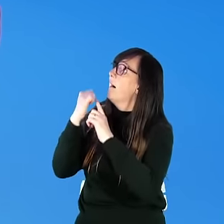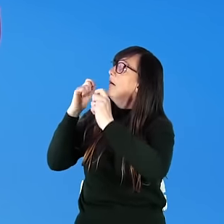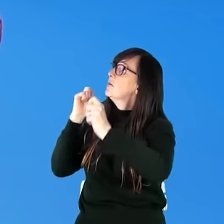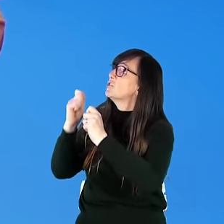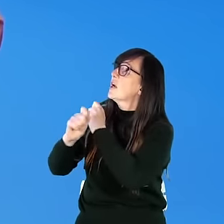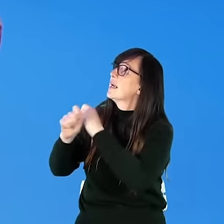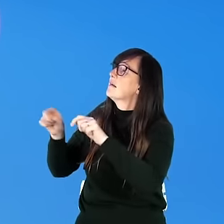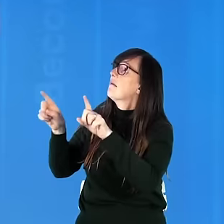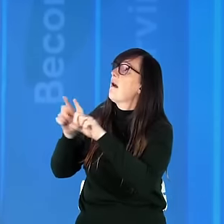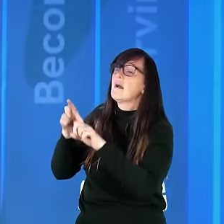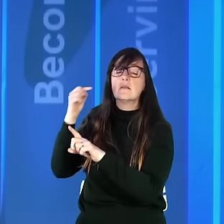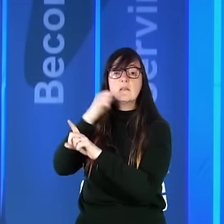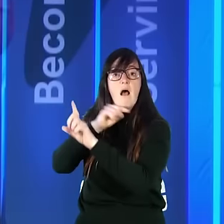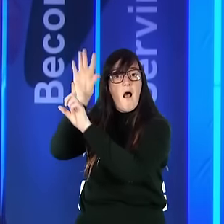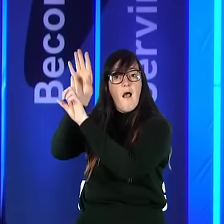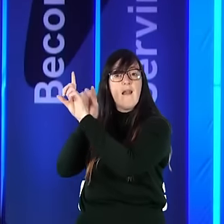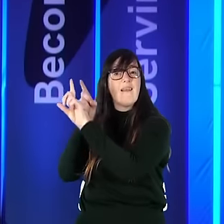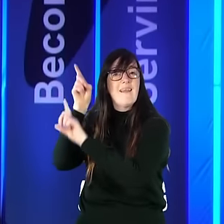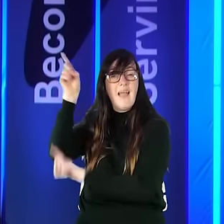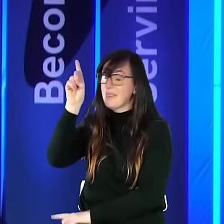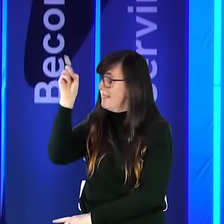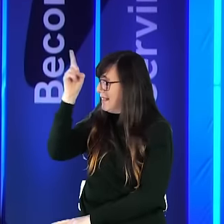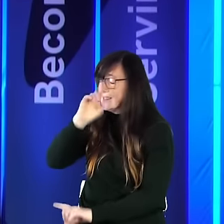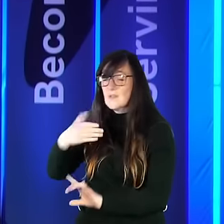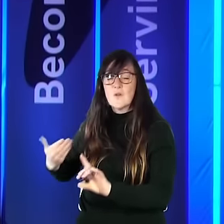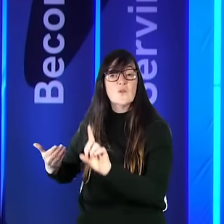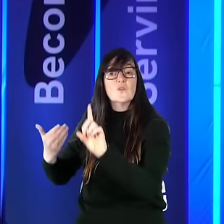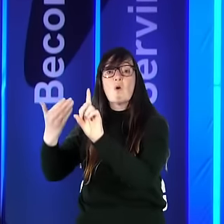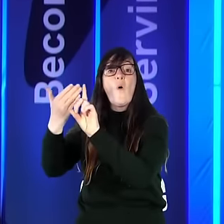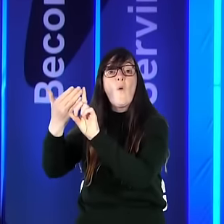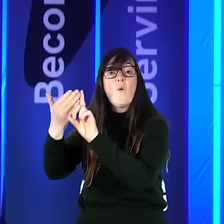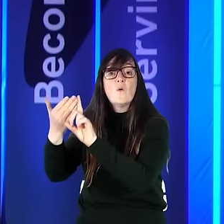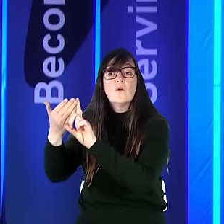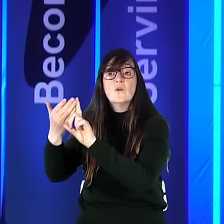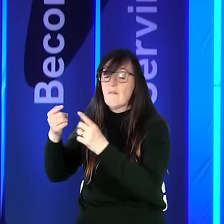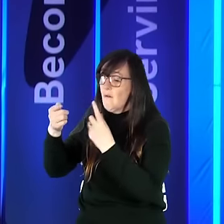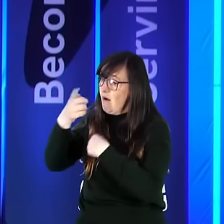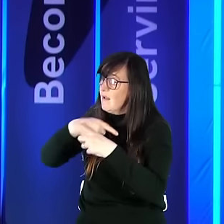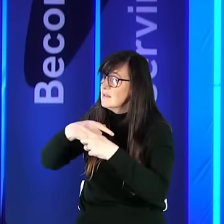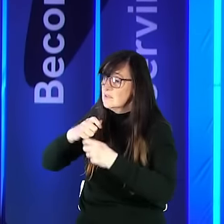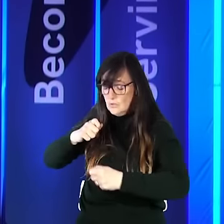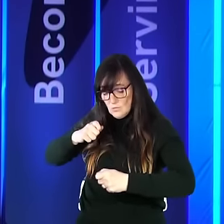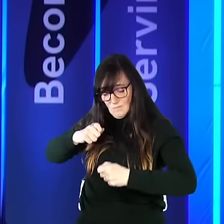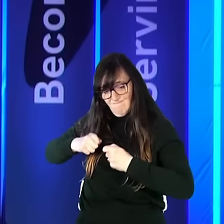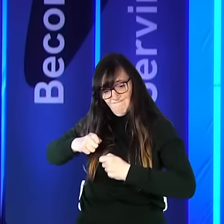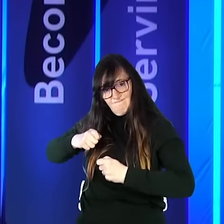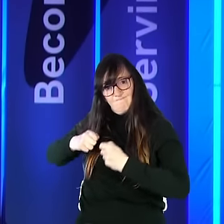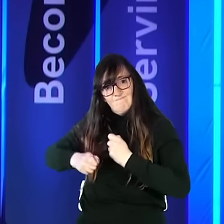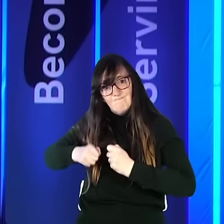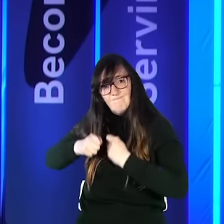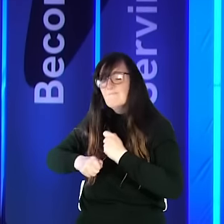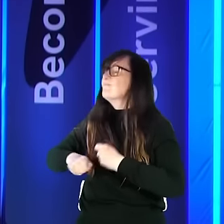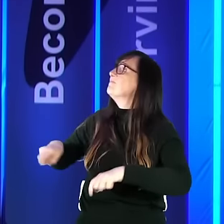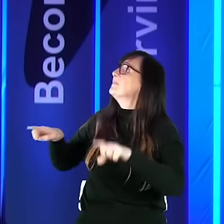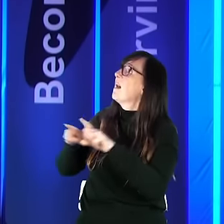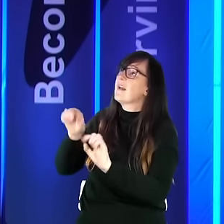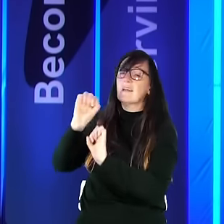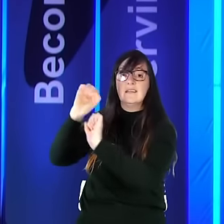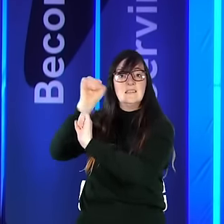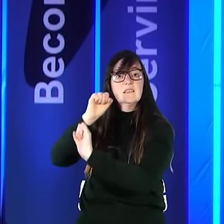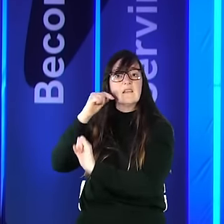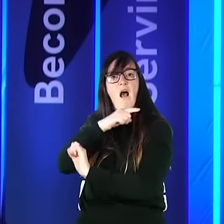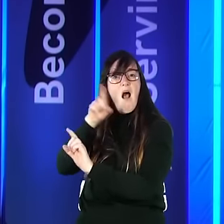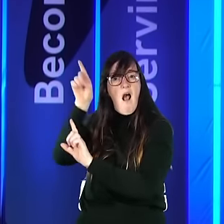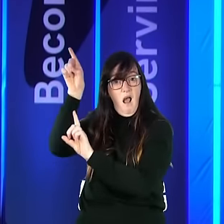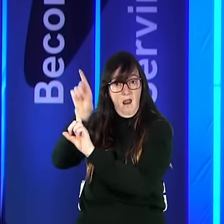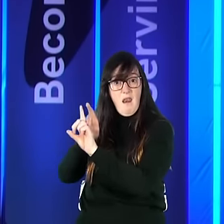this is God's whole plan for us. God's goal for us is to conform us into the image, into the likeness of his own Son. And